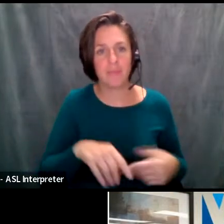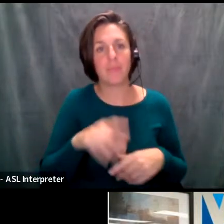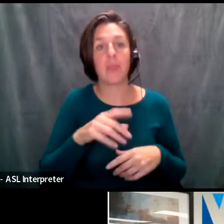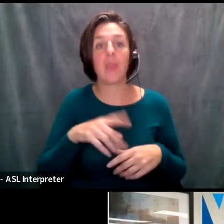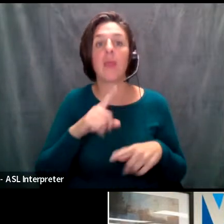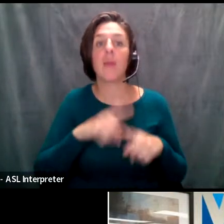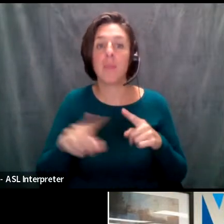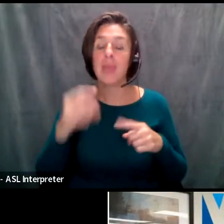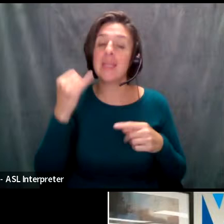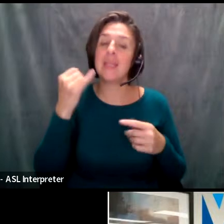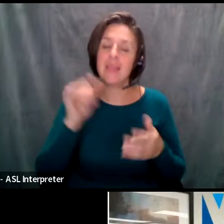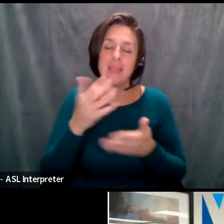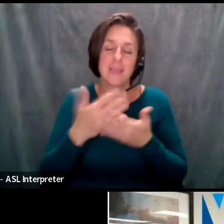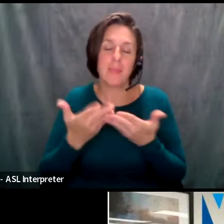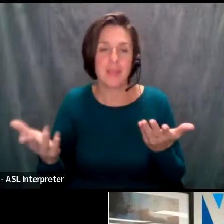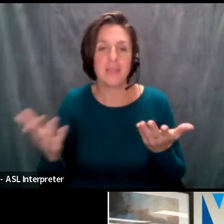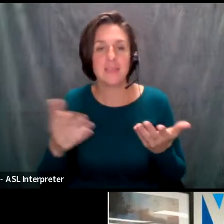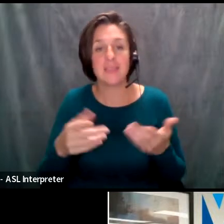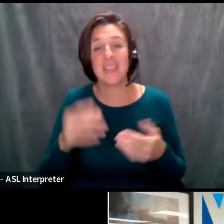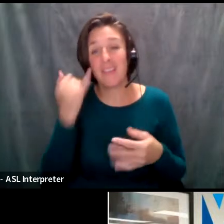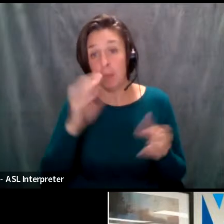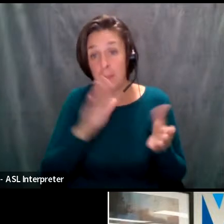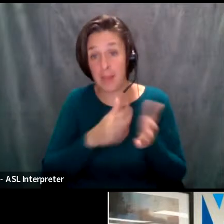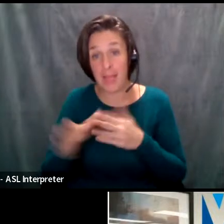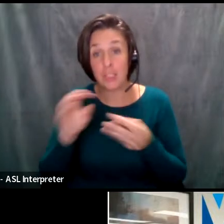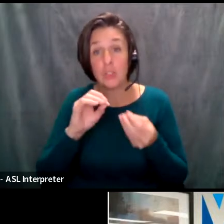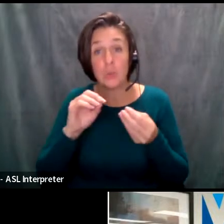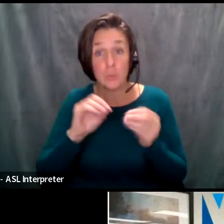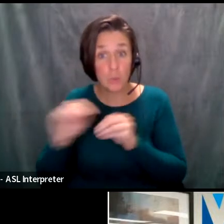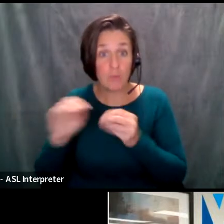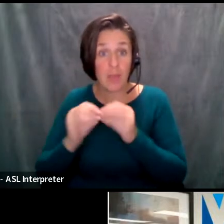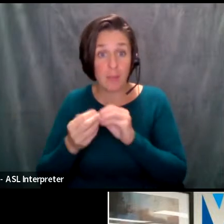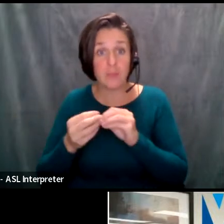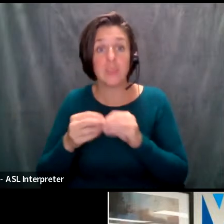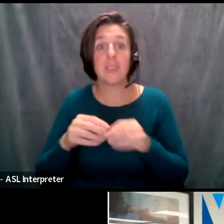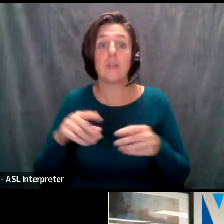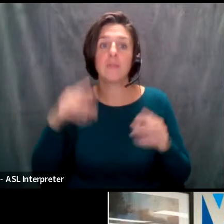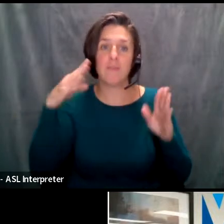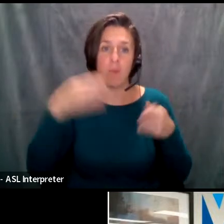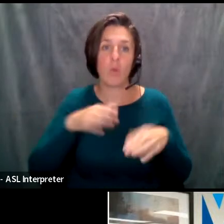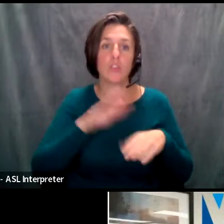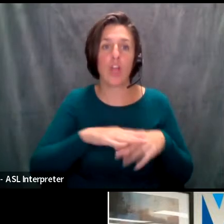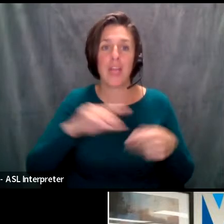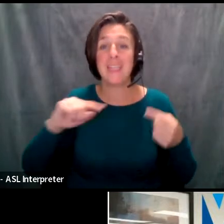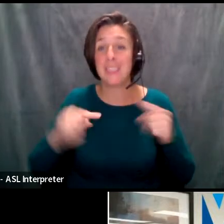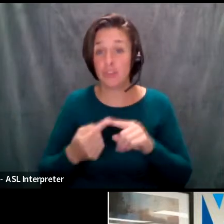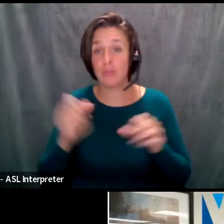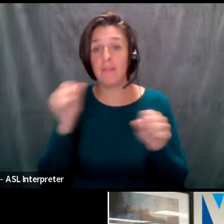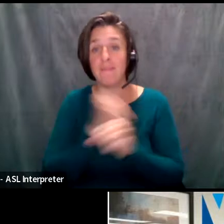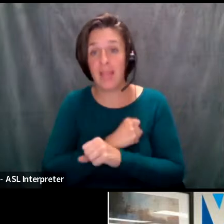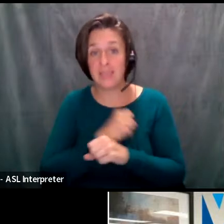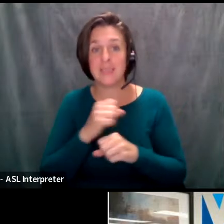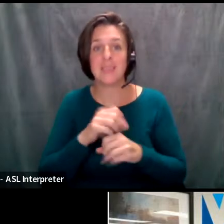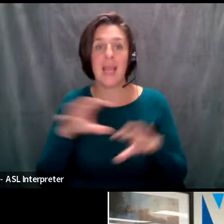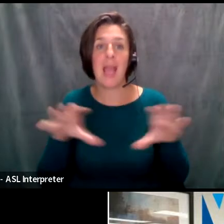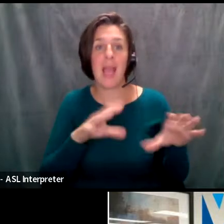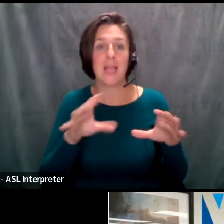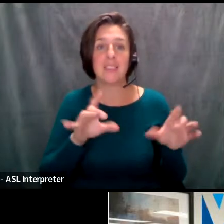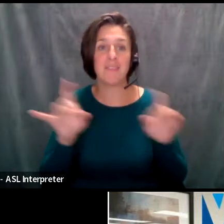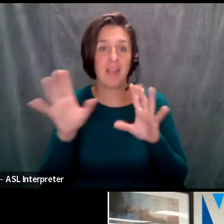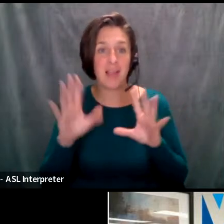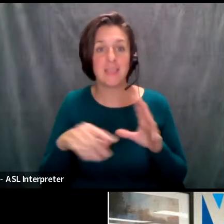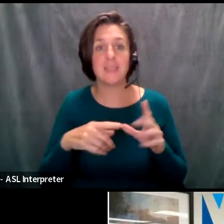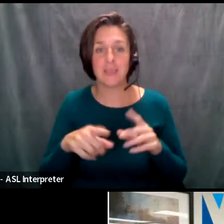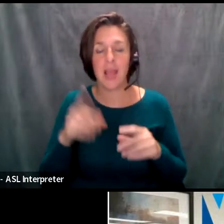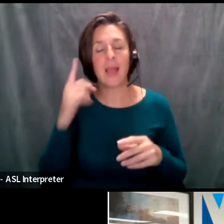the numbers, probably the focus on injury, fight, and acts of violence. I think you bring up a really good point with the violence and trying to find